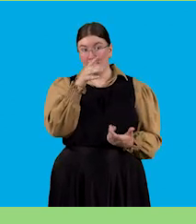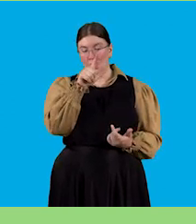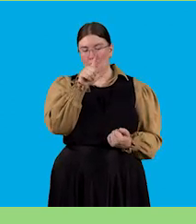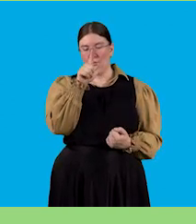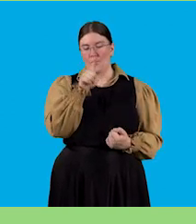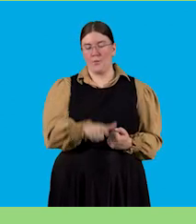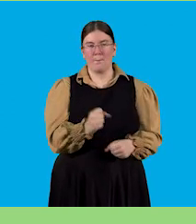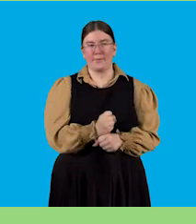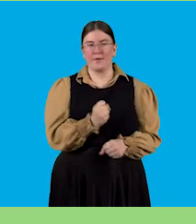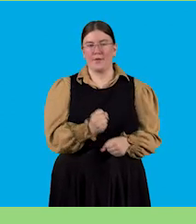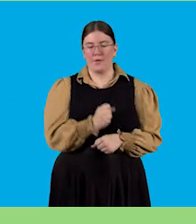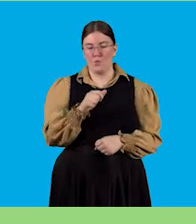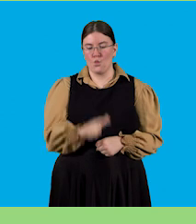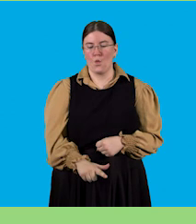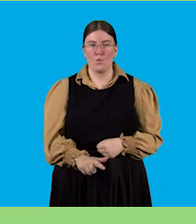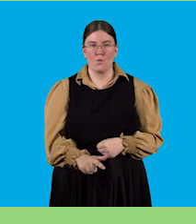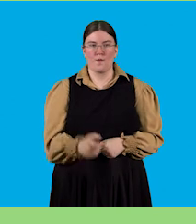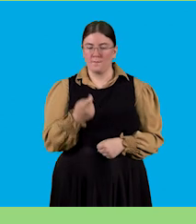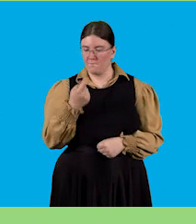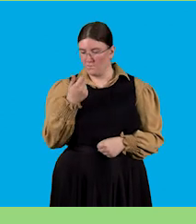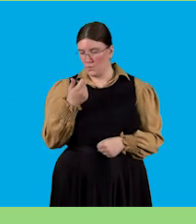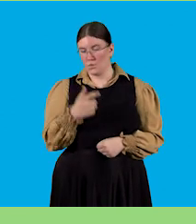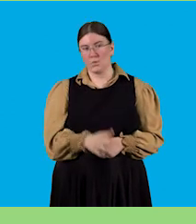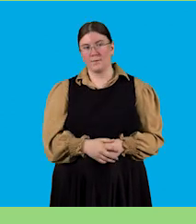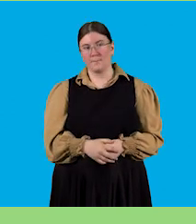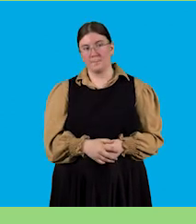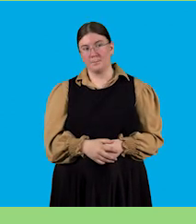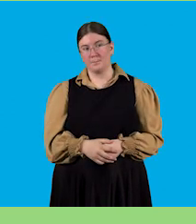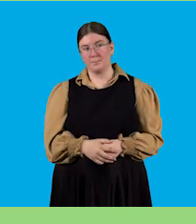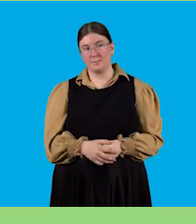a low sperm production.